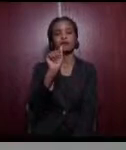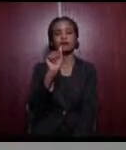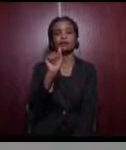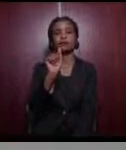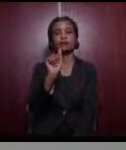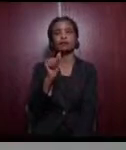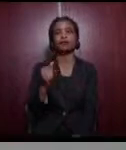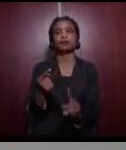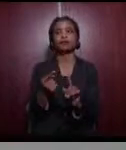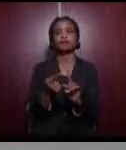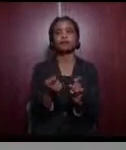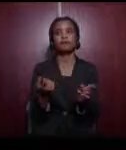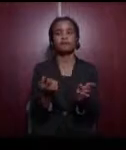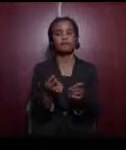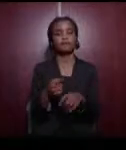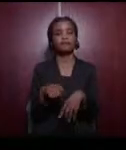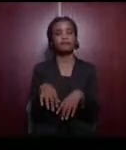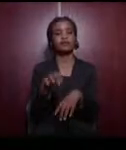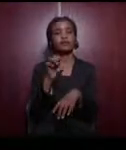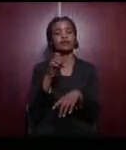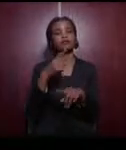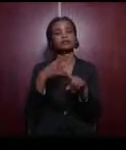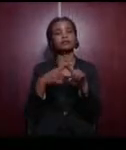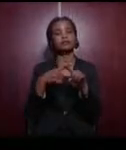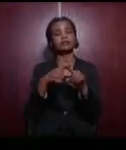I'm from Extension 15, Siboke.